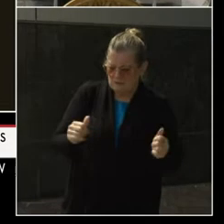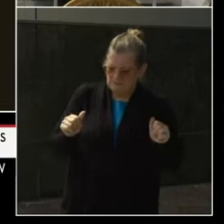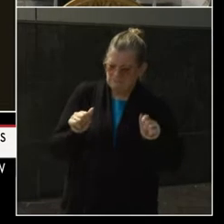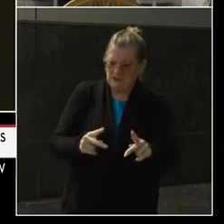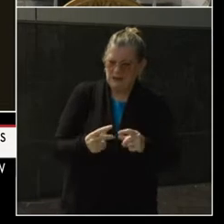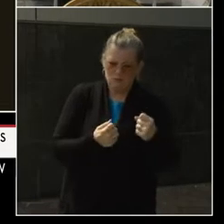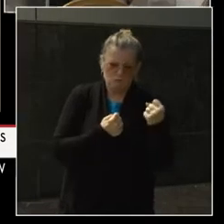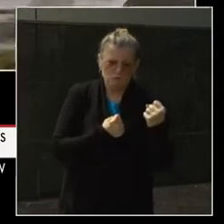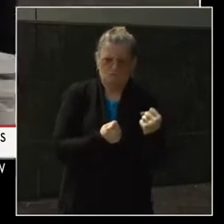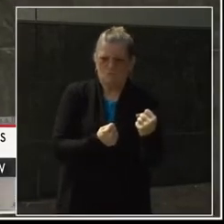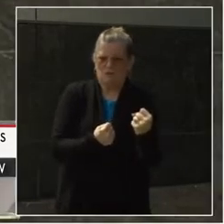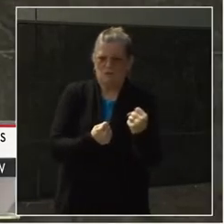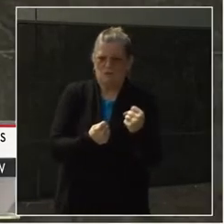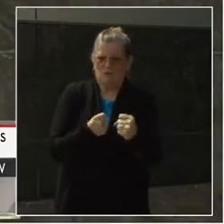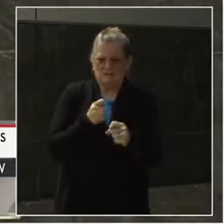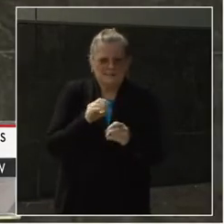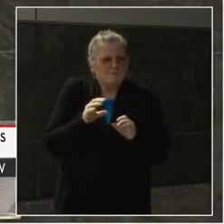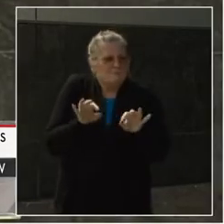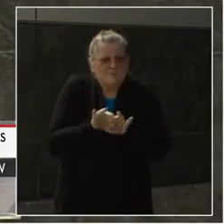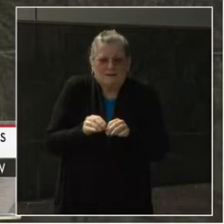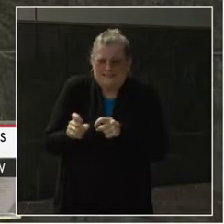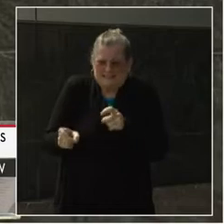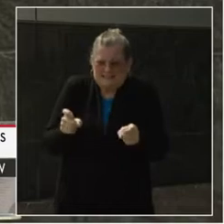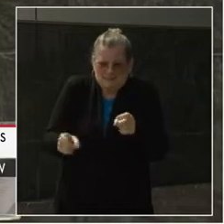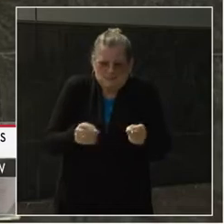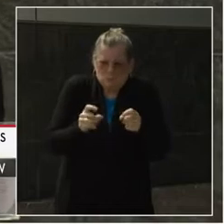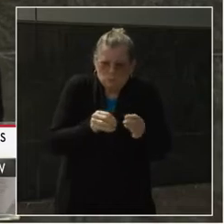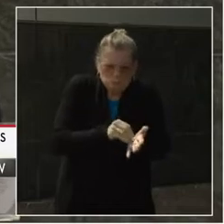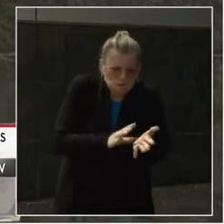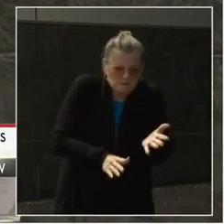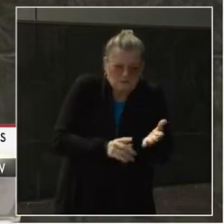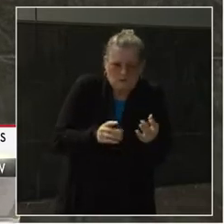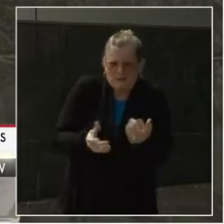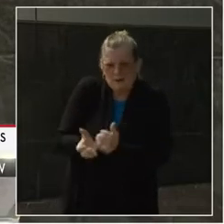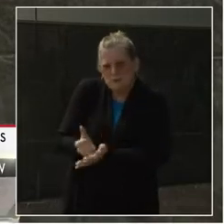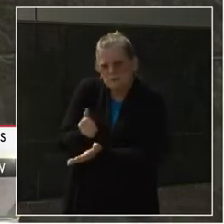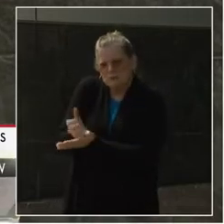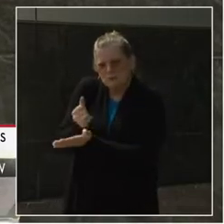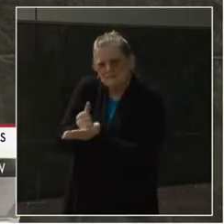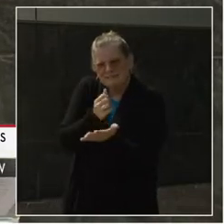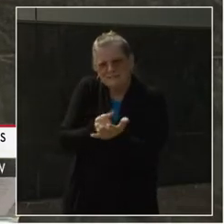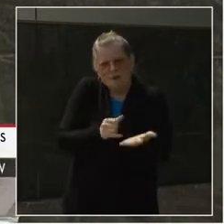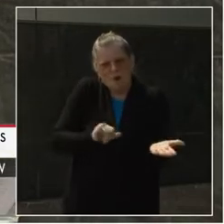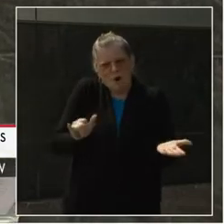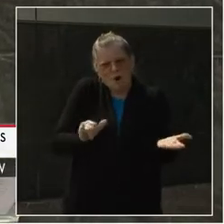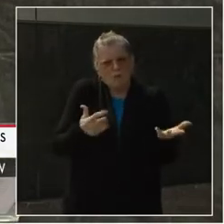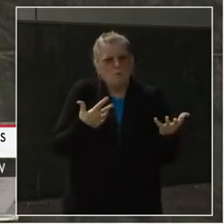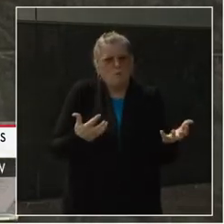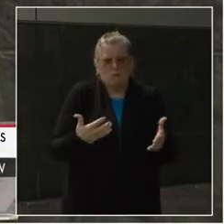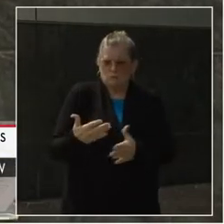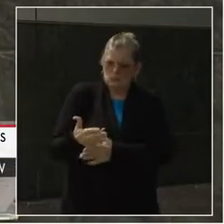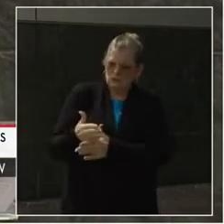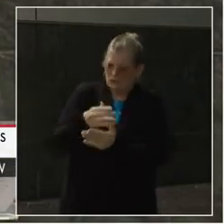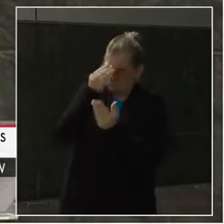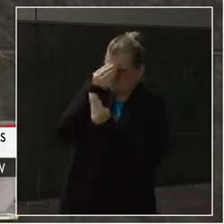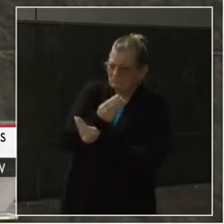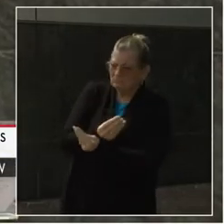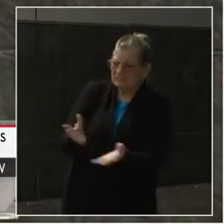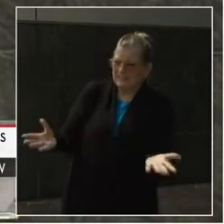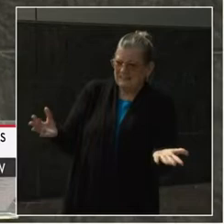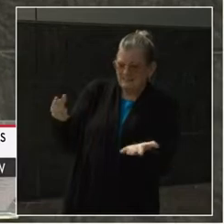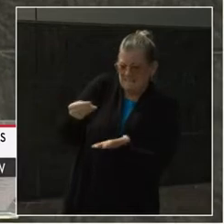work. I also, as the mayor framed, cannot miss an opportunity to share with you all some exciting financial aid